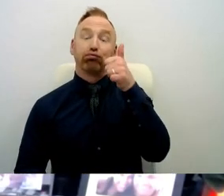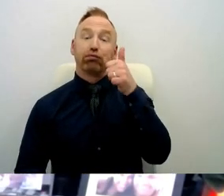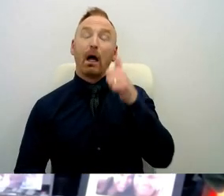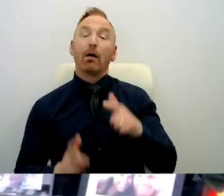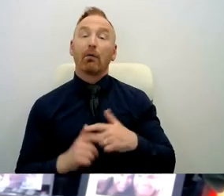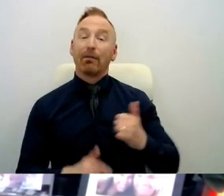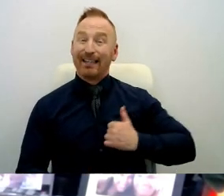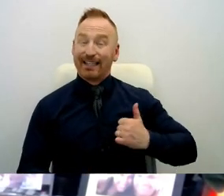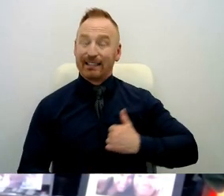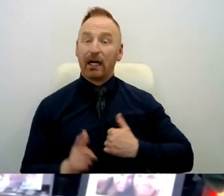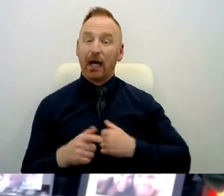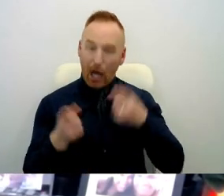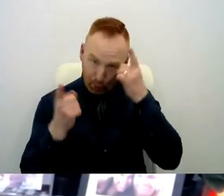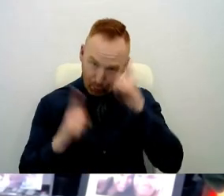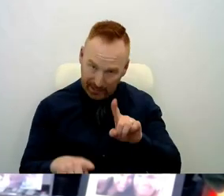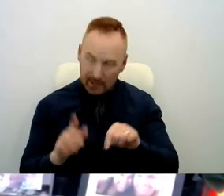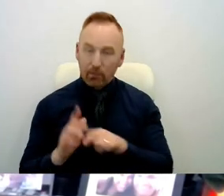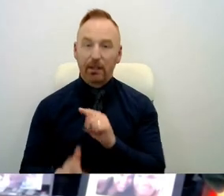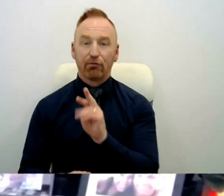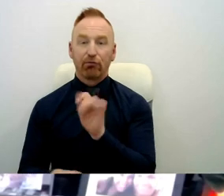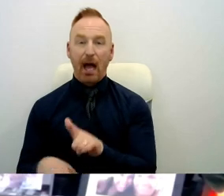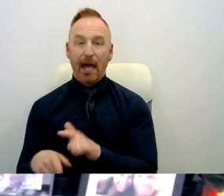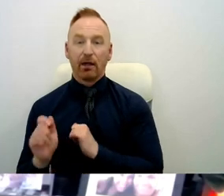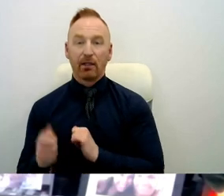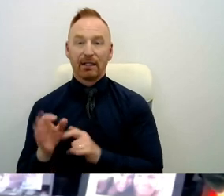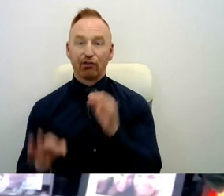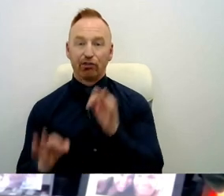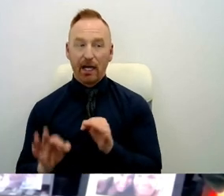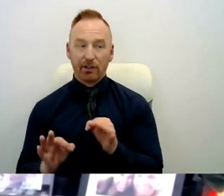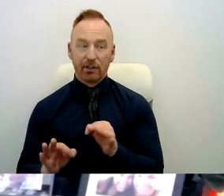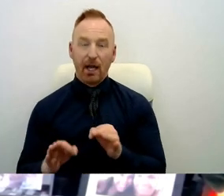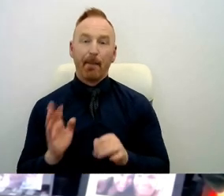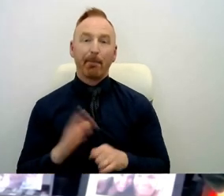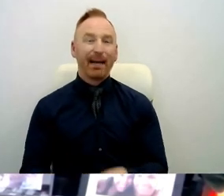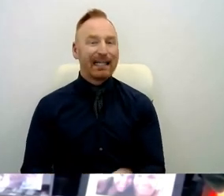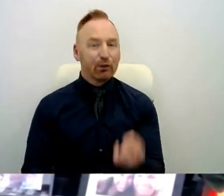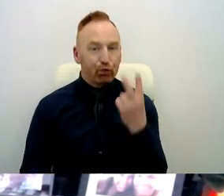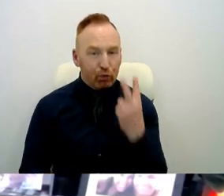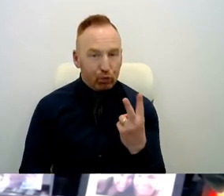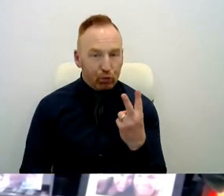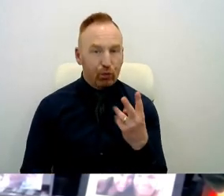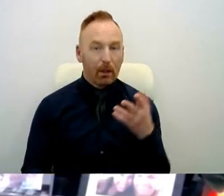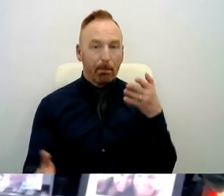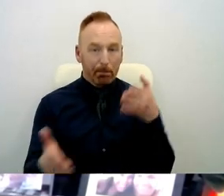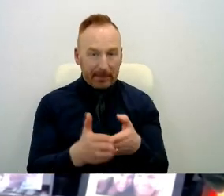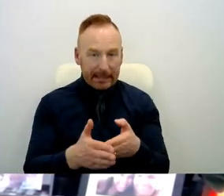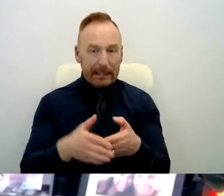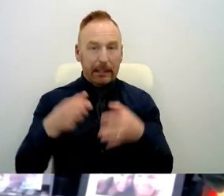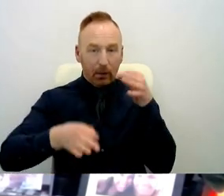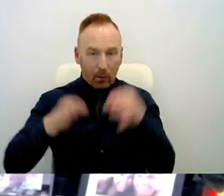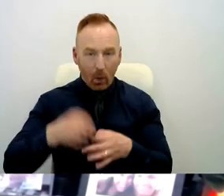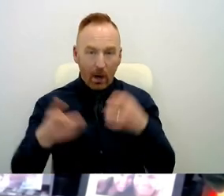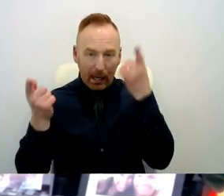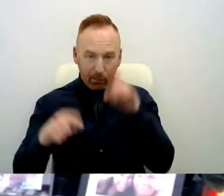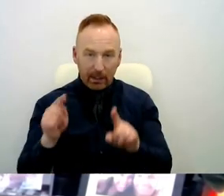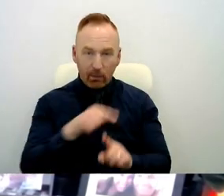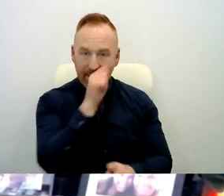trial judge and the acquittal held, but not before two appeal courts agreed with the prosecution.